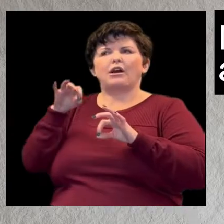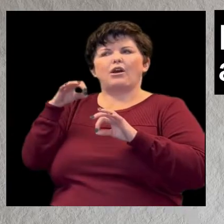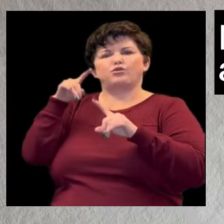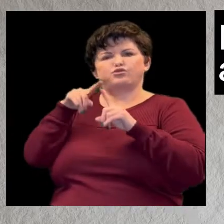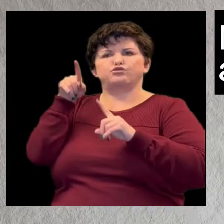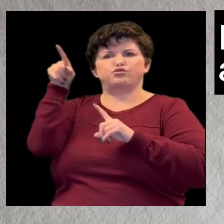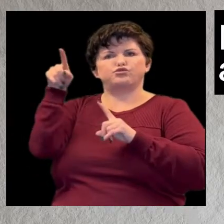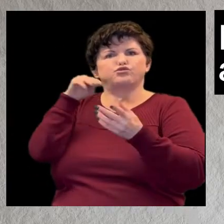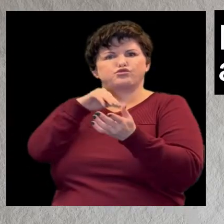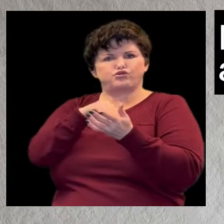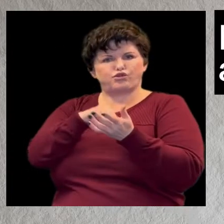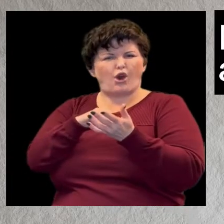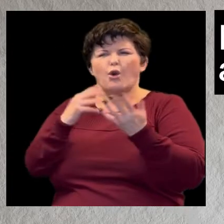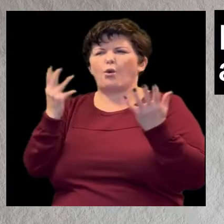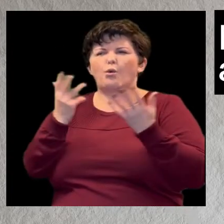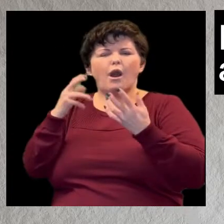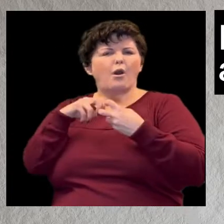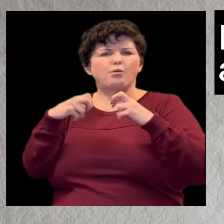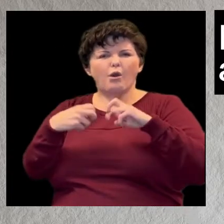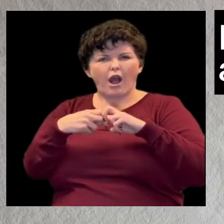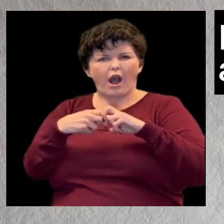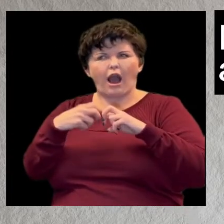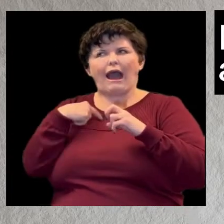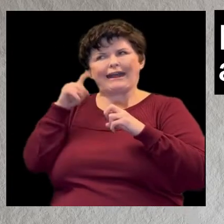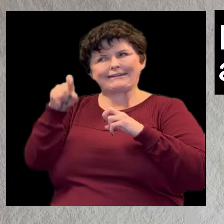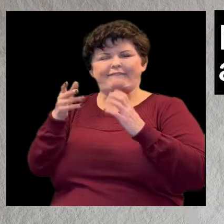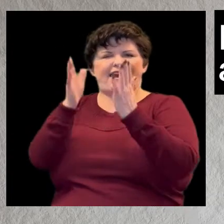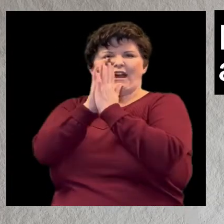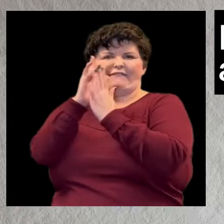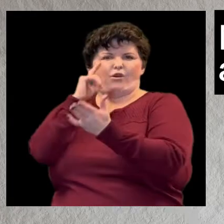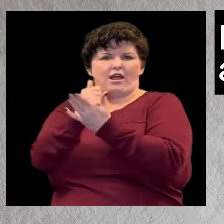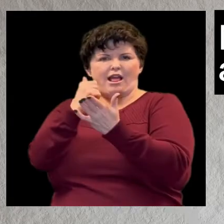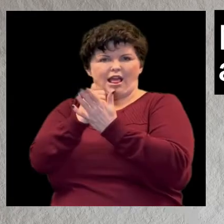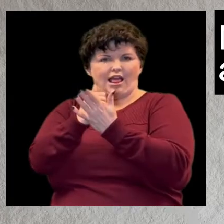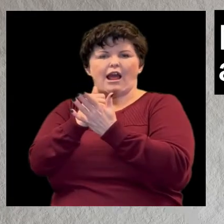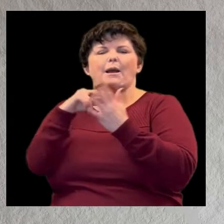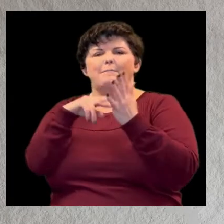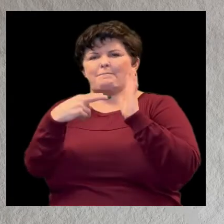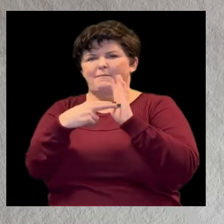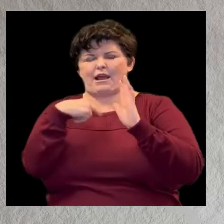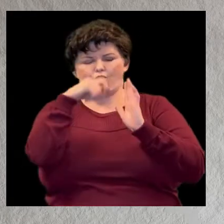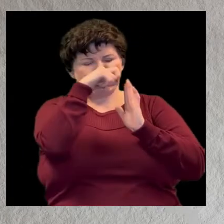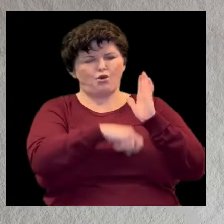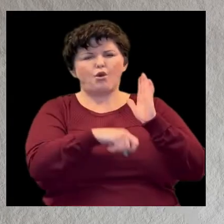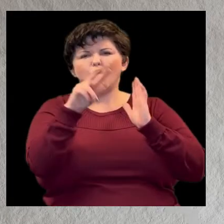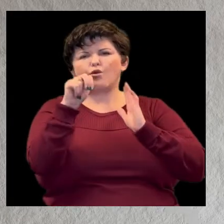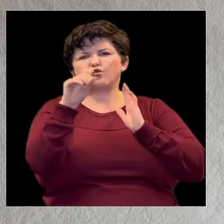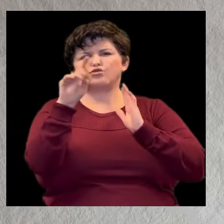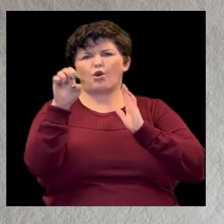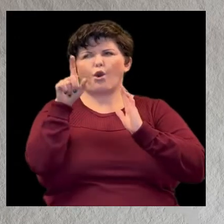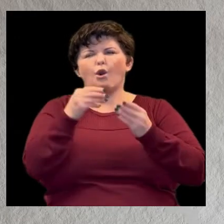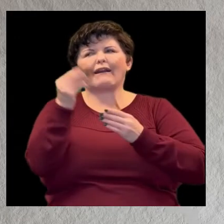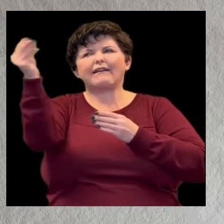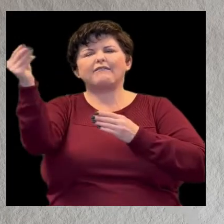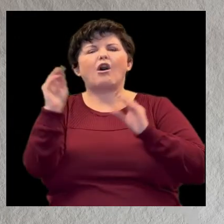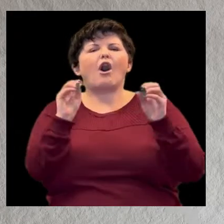also to describe the problem when asking for help. I wrote a note to the office manager and I explained what happened, that